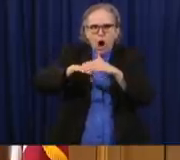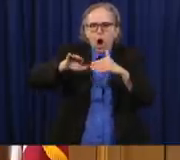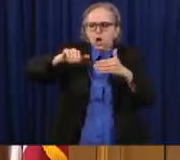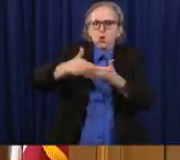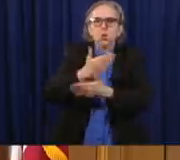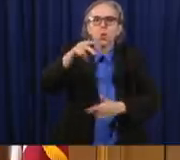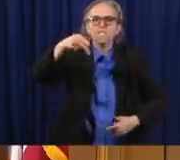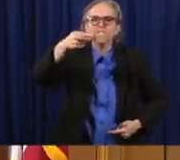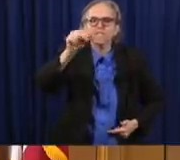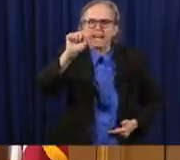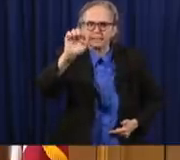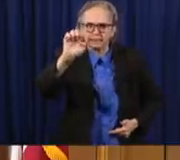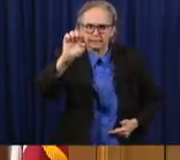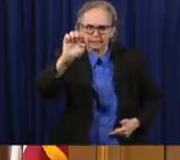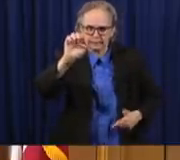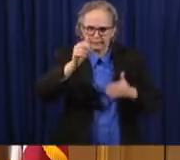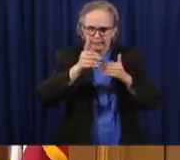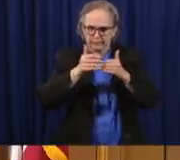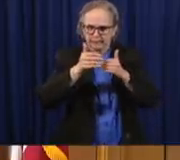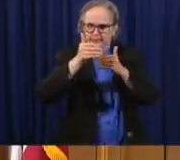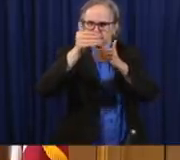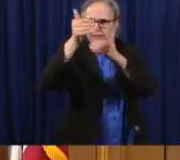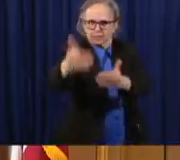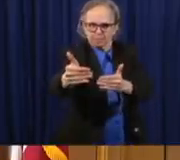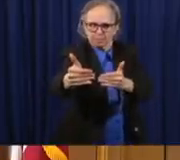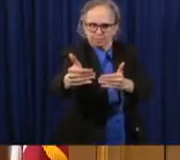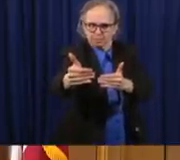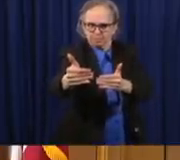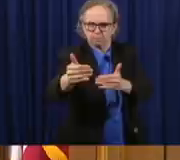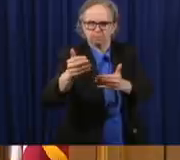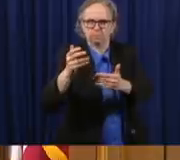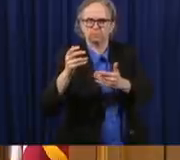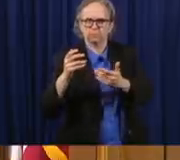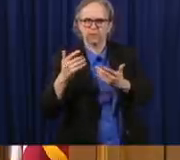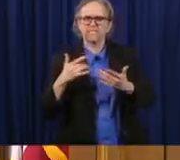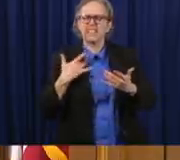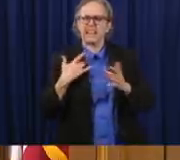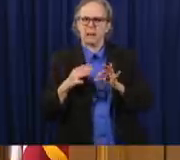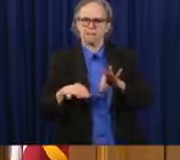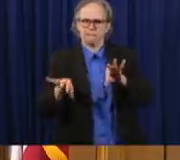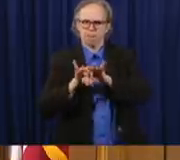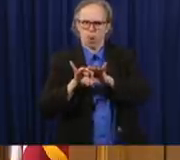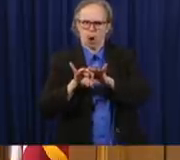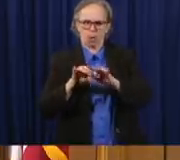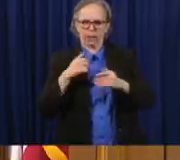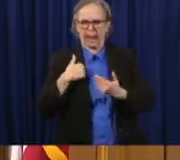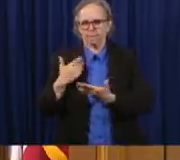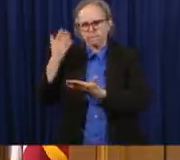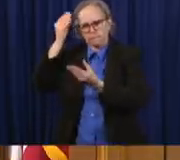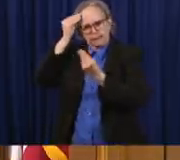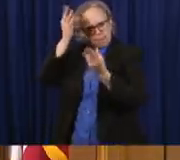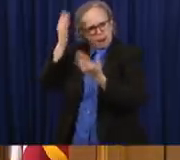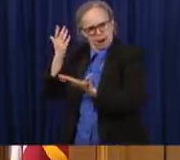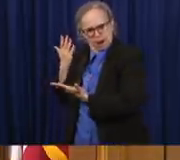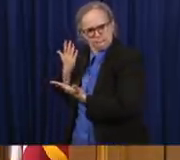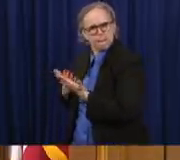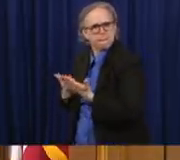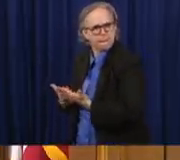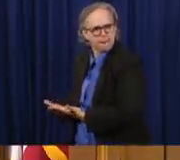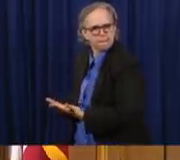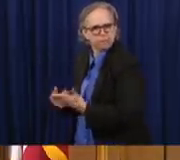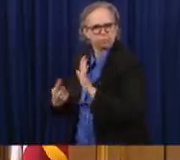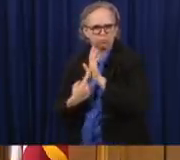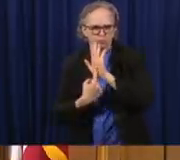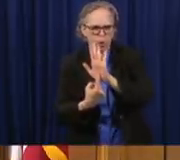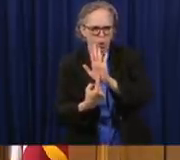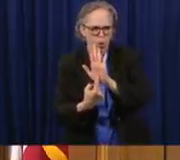talk about what I think are the essential facts of where we are. And throughout this, I have